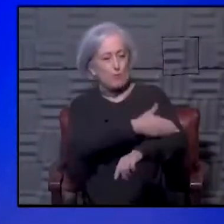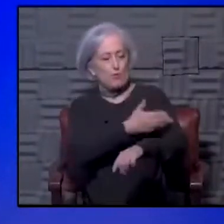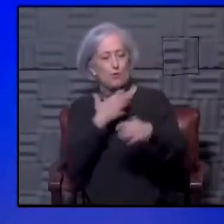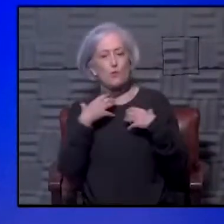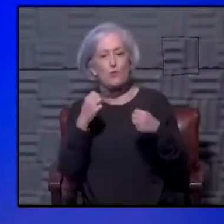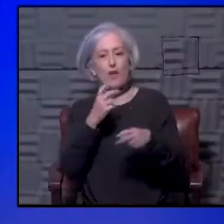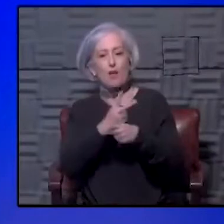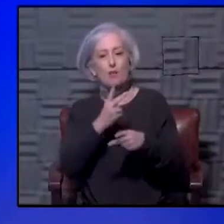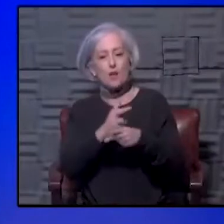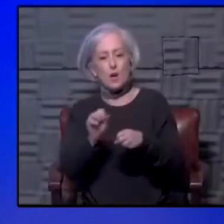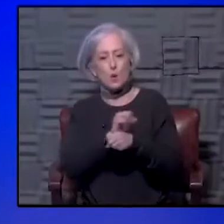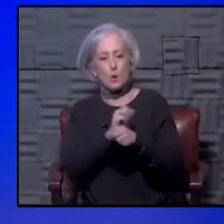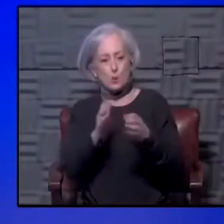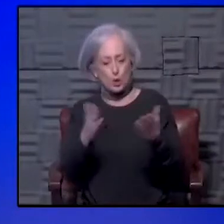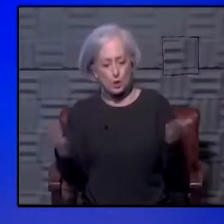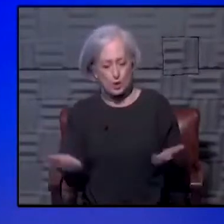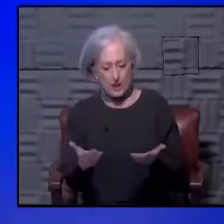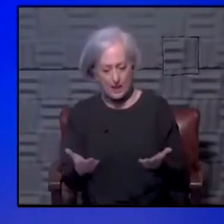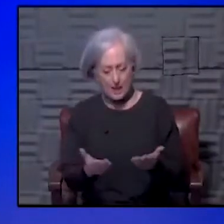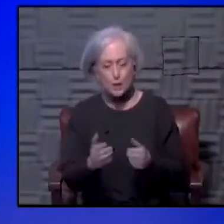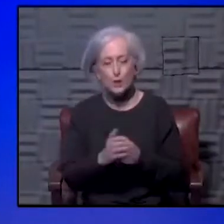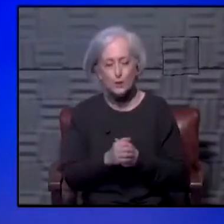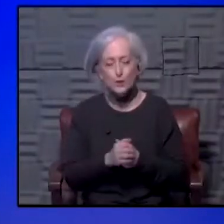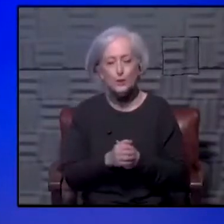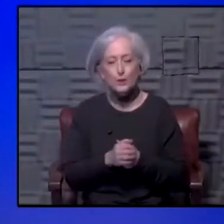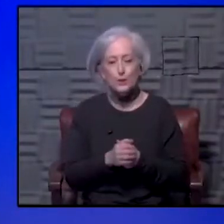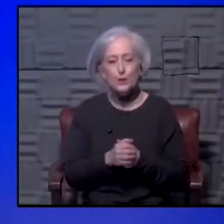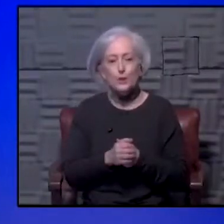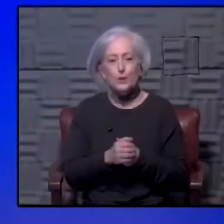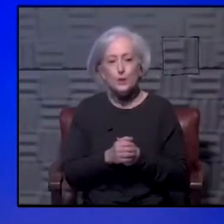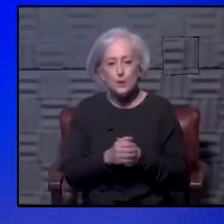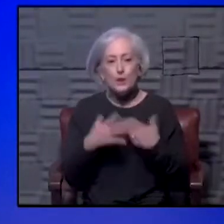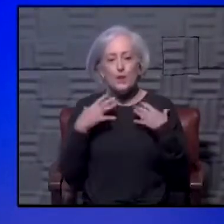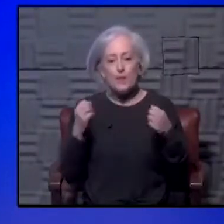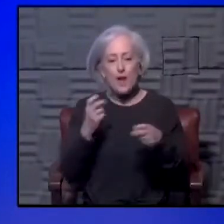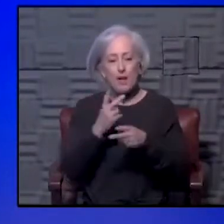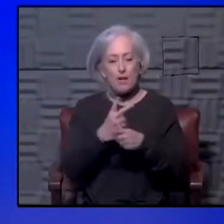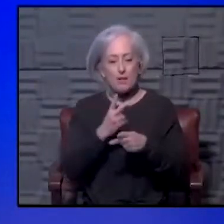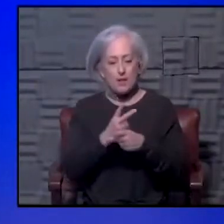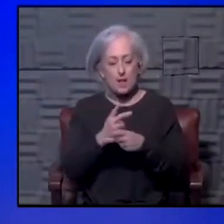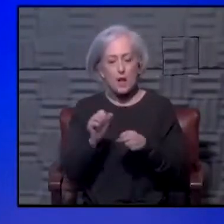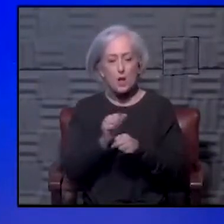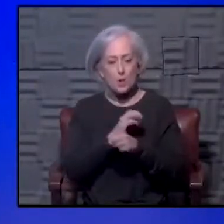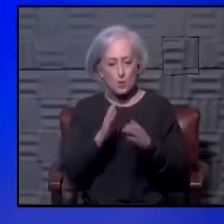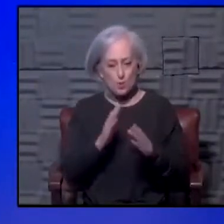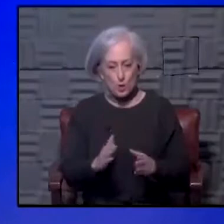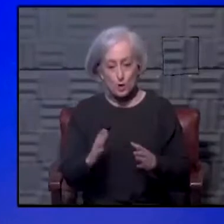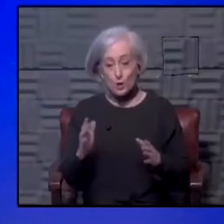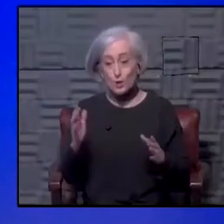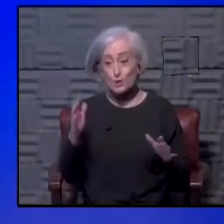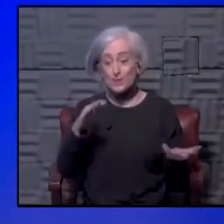been vaccinated. Our amount of healthcare workers that have been out for quarantine or illness